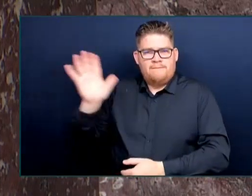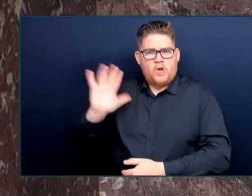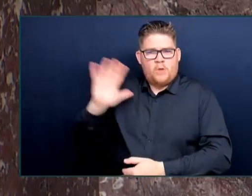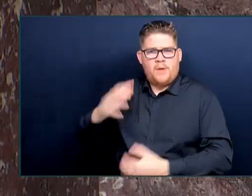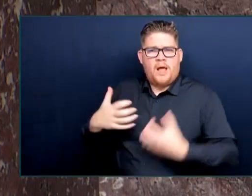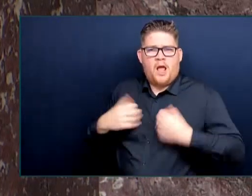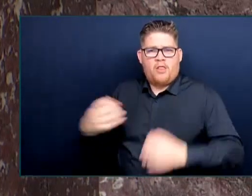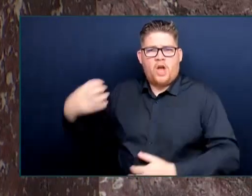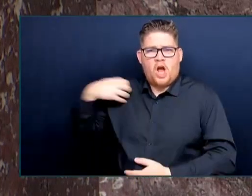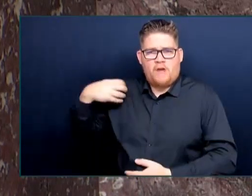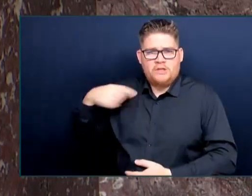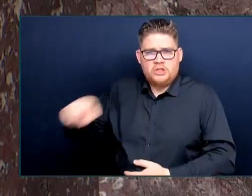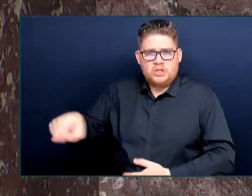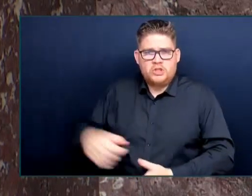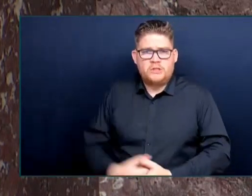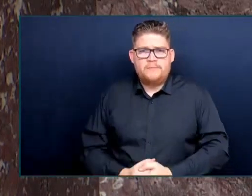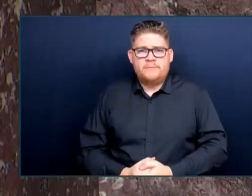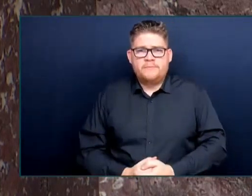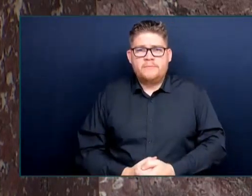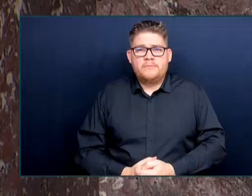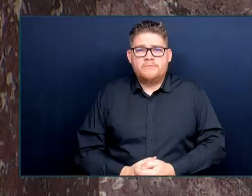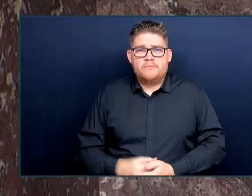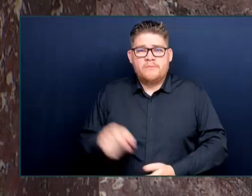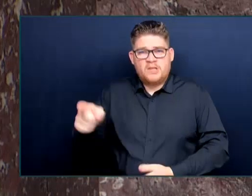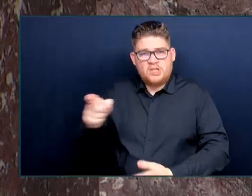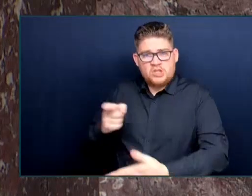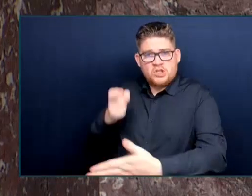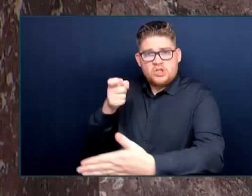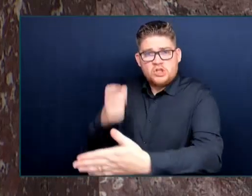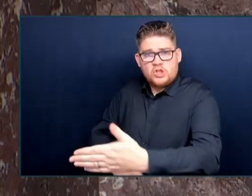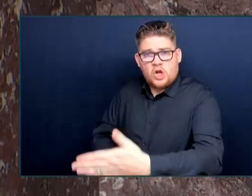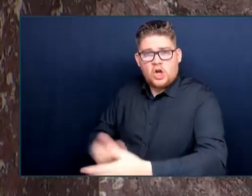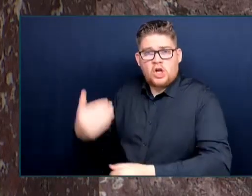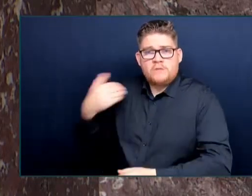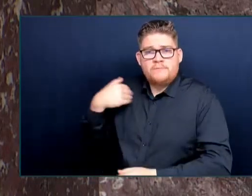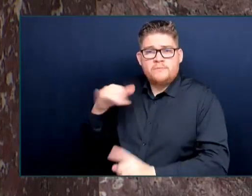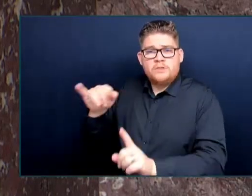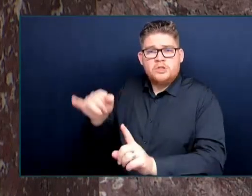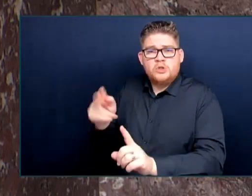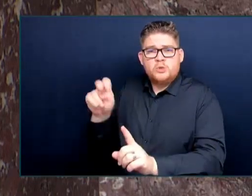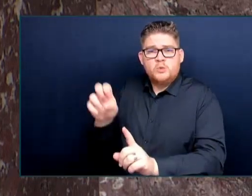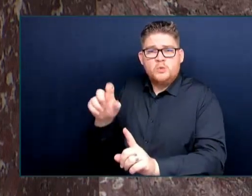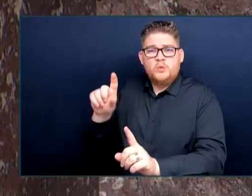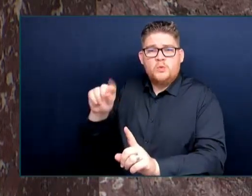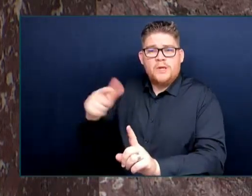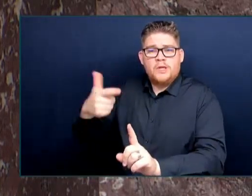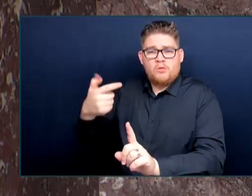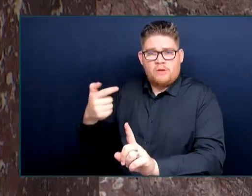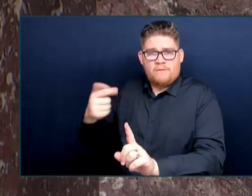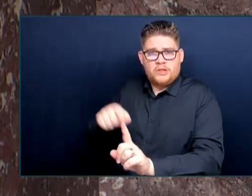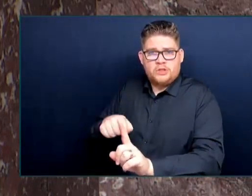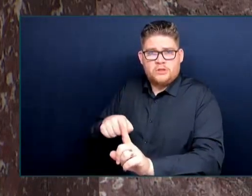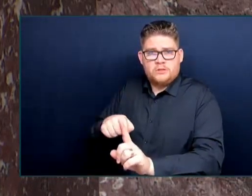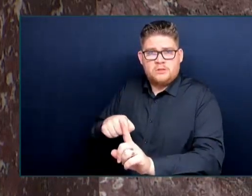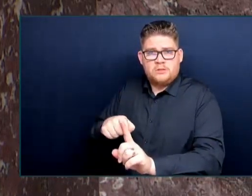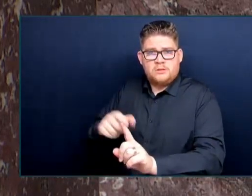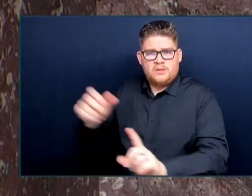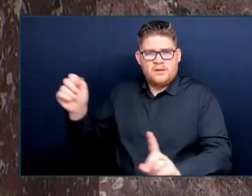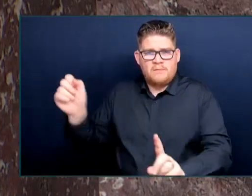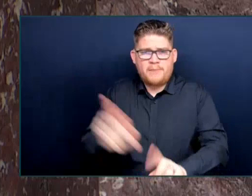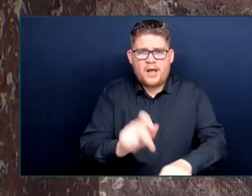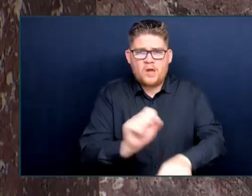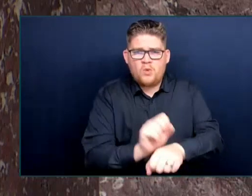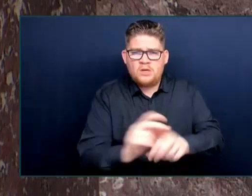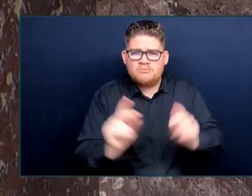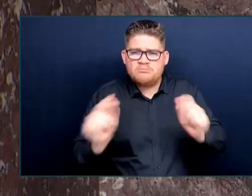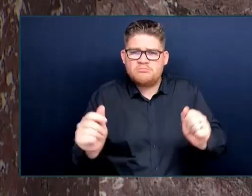June 2021, he was allowed to return to work on October 4th, 2021, where he continued to